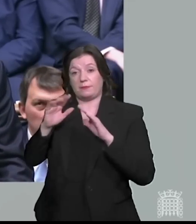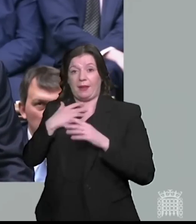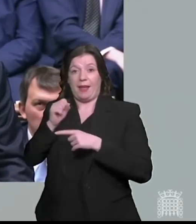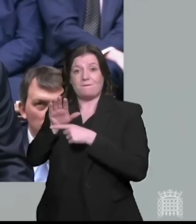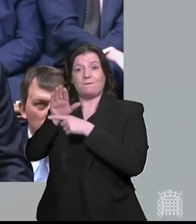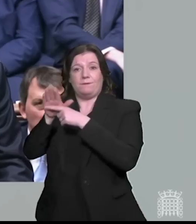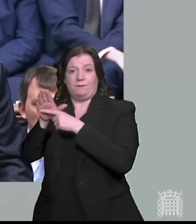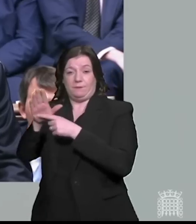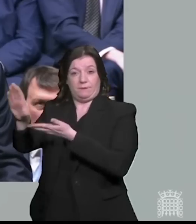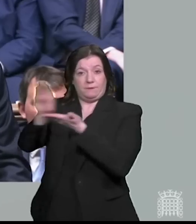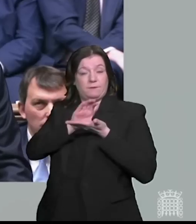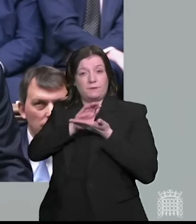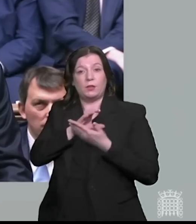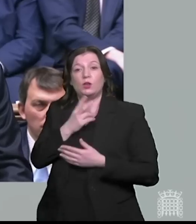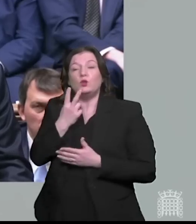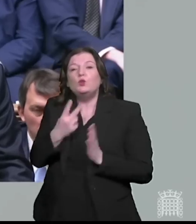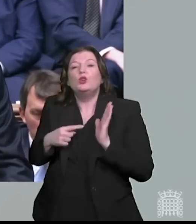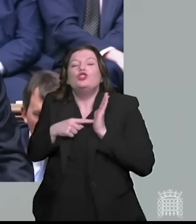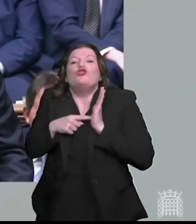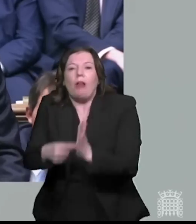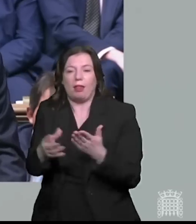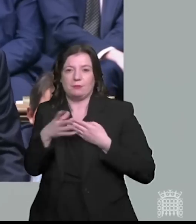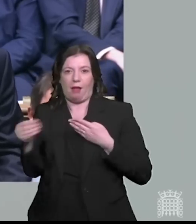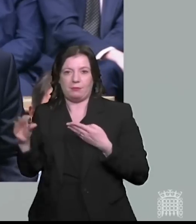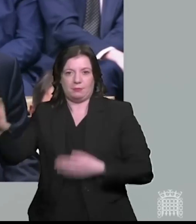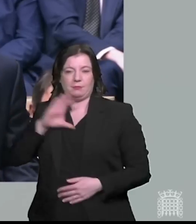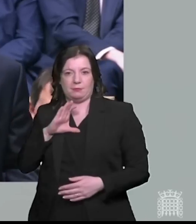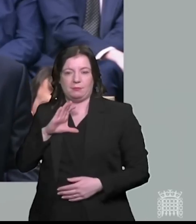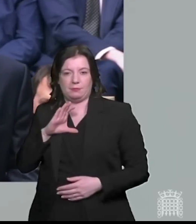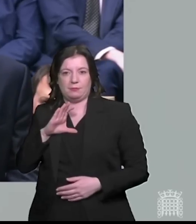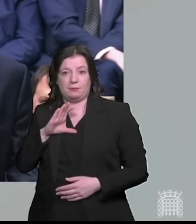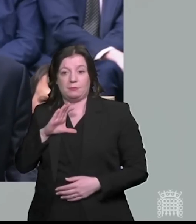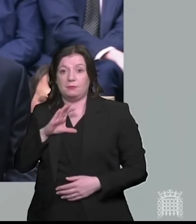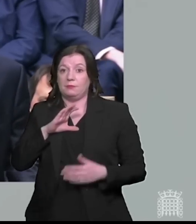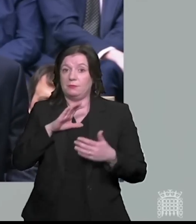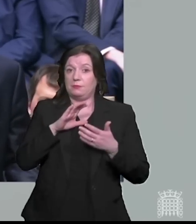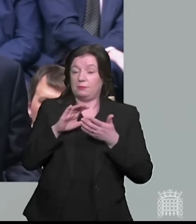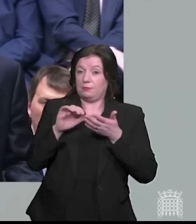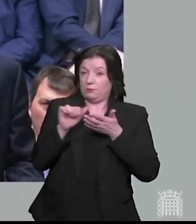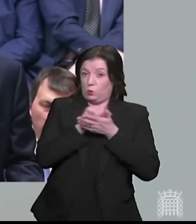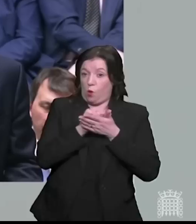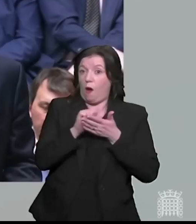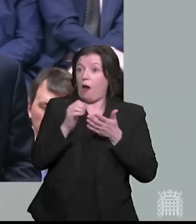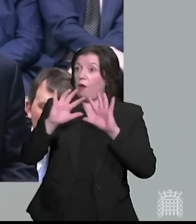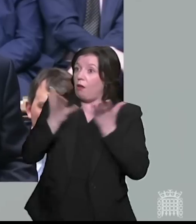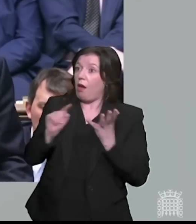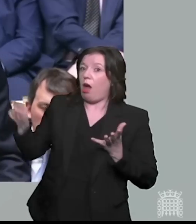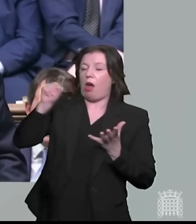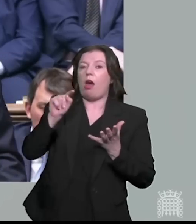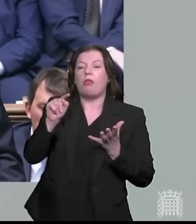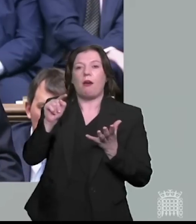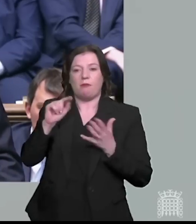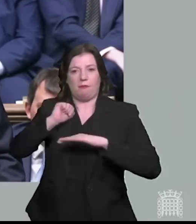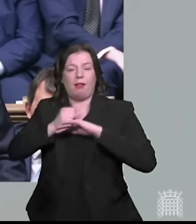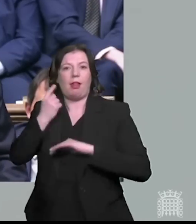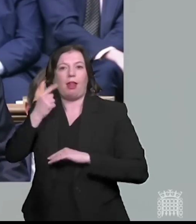foreign direct investment worth $2 trillion. And London has just pipped New York and 53 other global cities to be the best